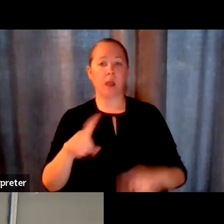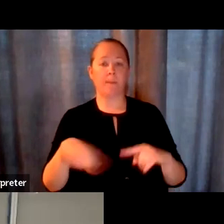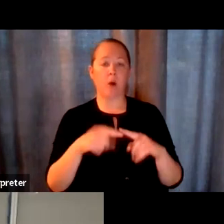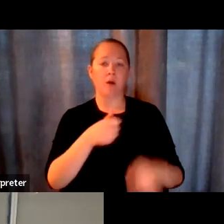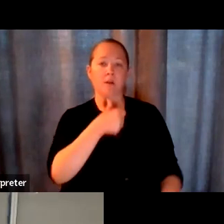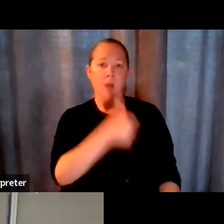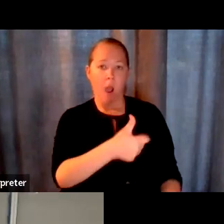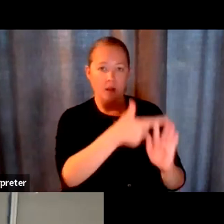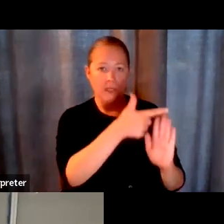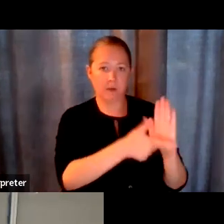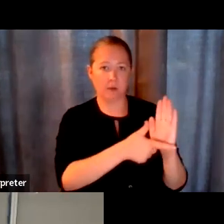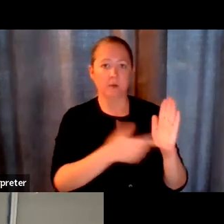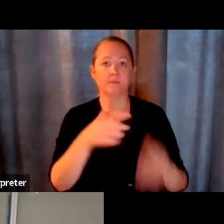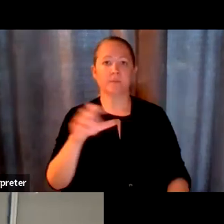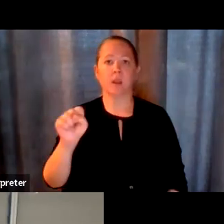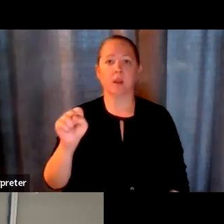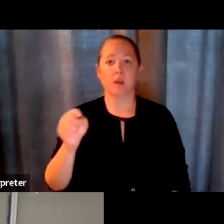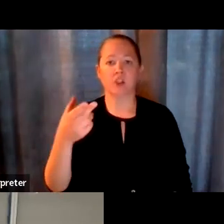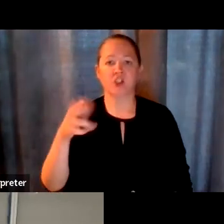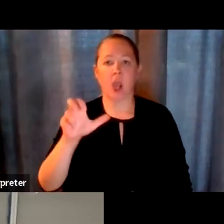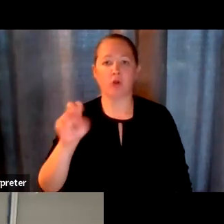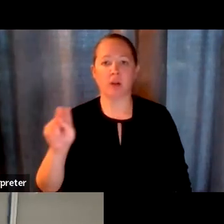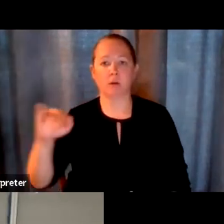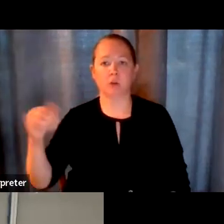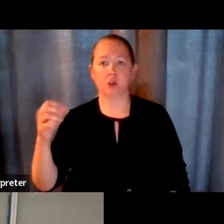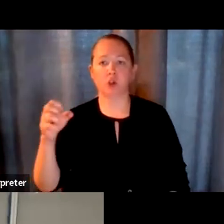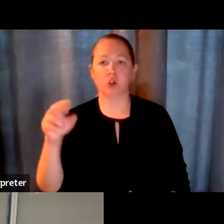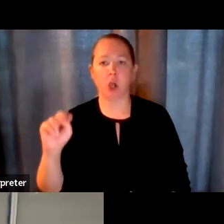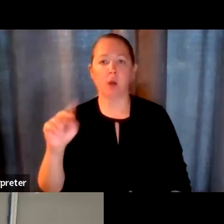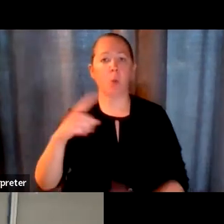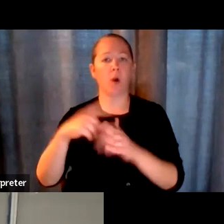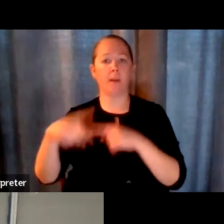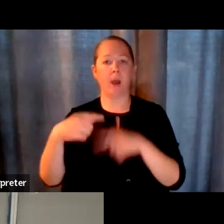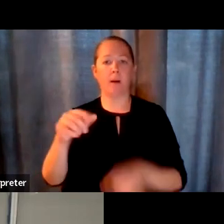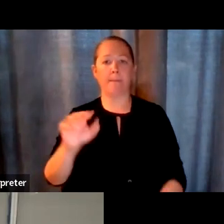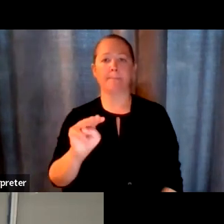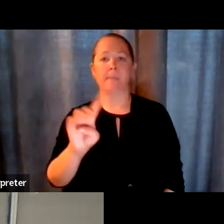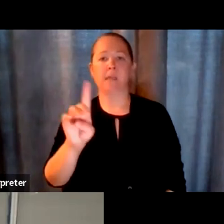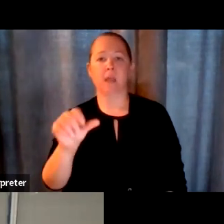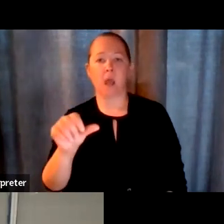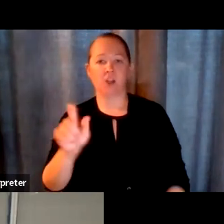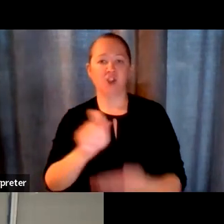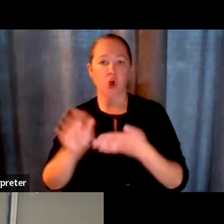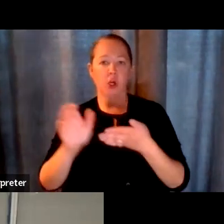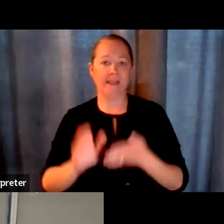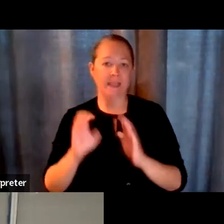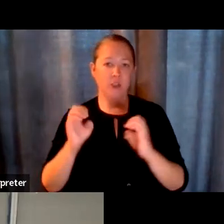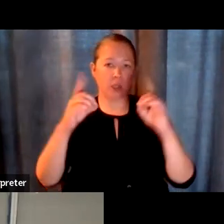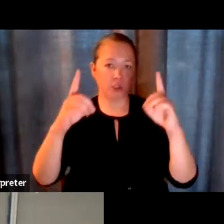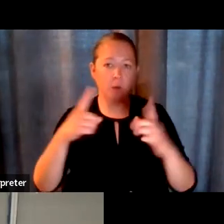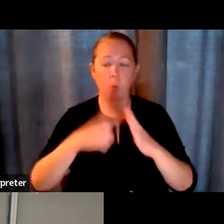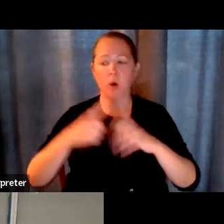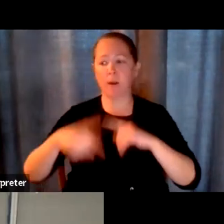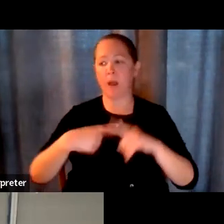things. Sharon, John, a few others. What about media and journalist education? What about working